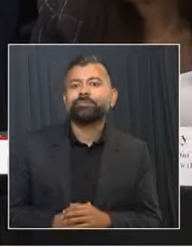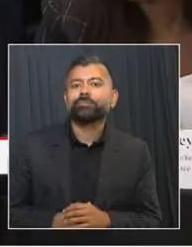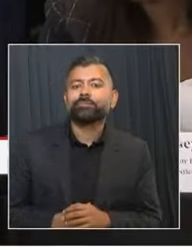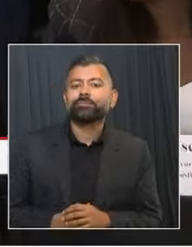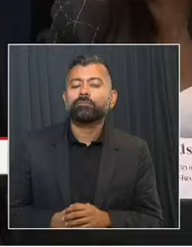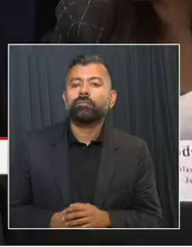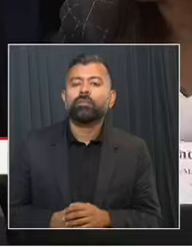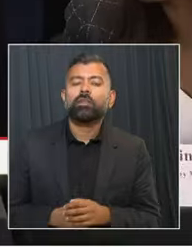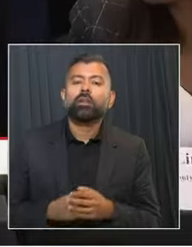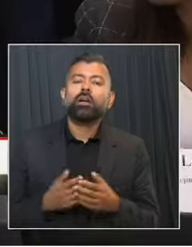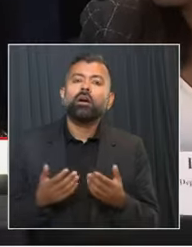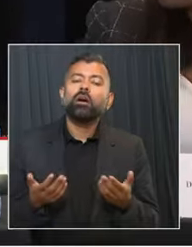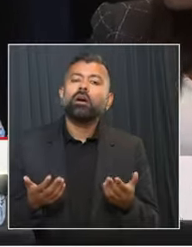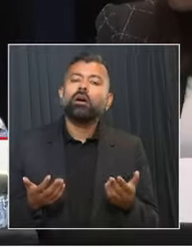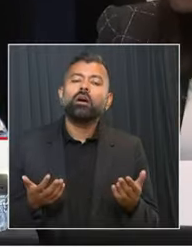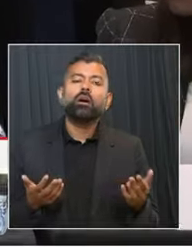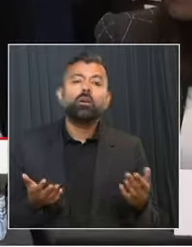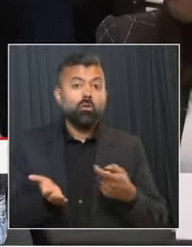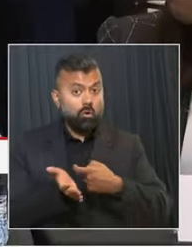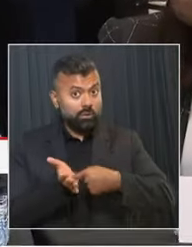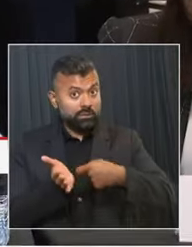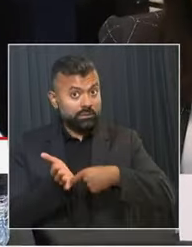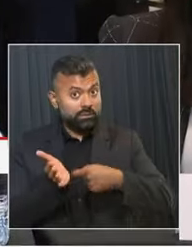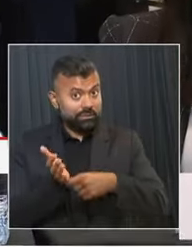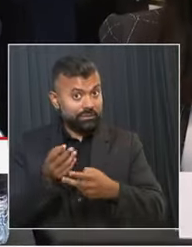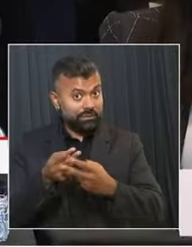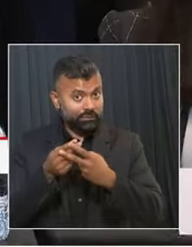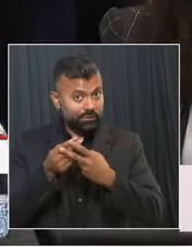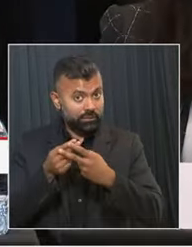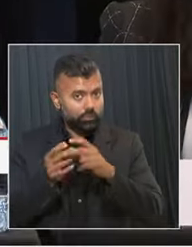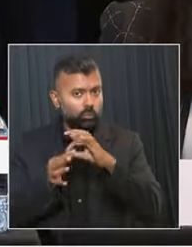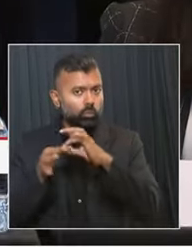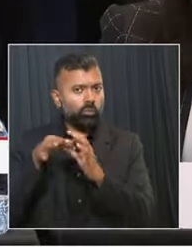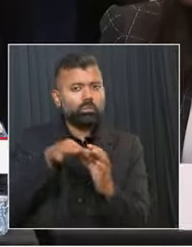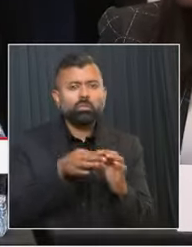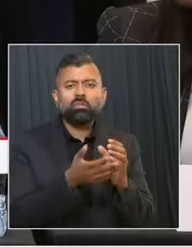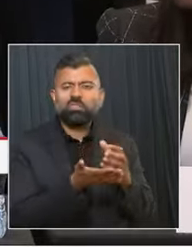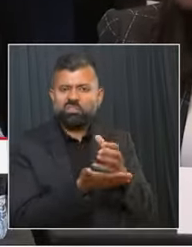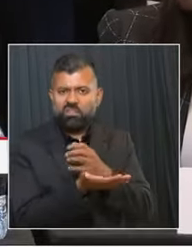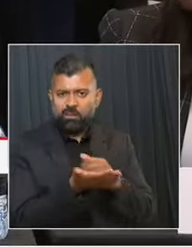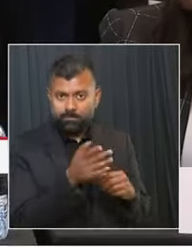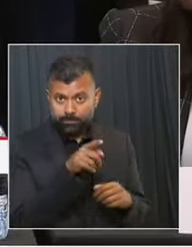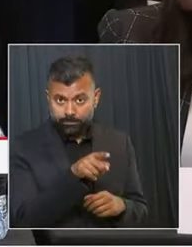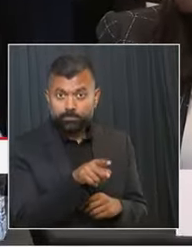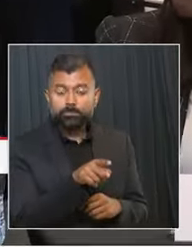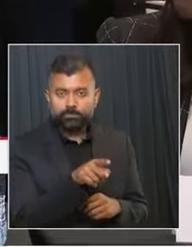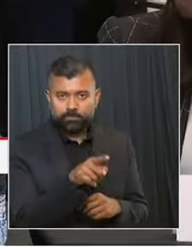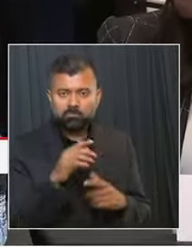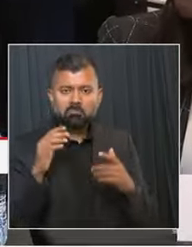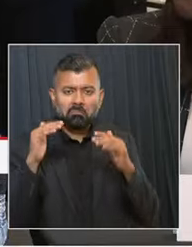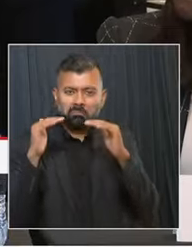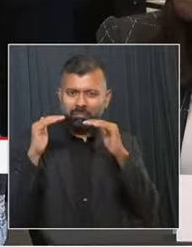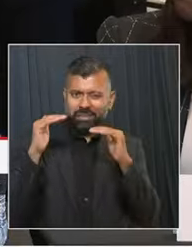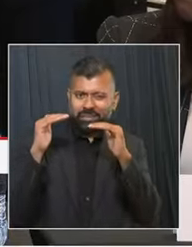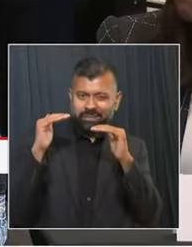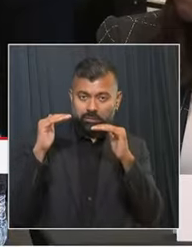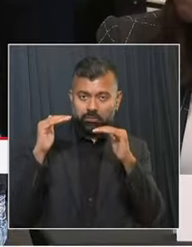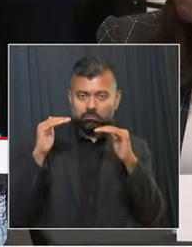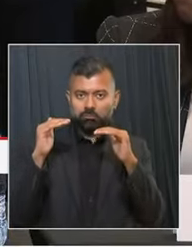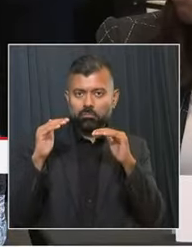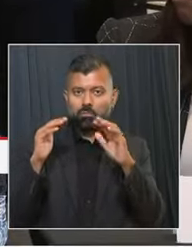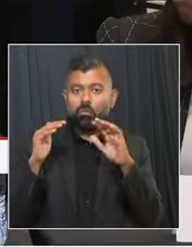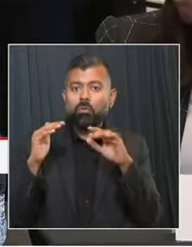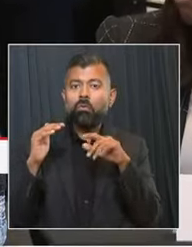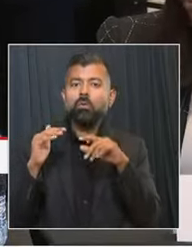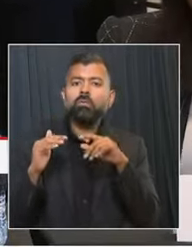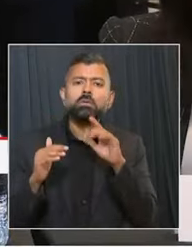Their premium is capped as a portion of their income up to, I think, 8% if you're up 400% of federal poverty. So